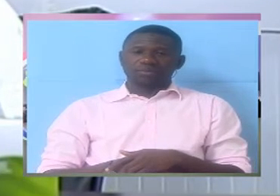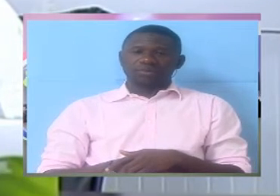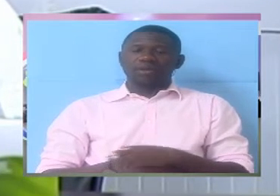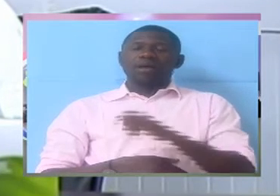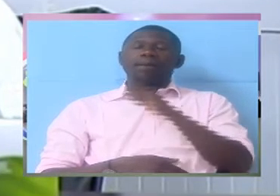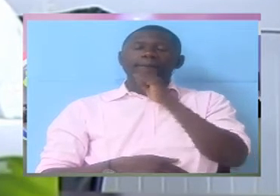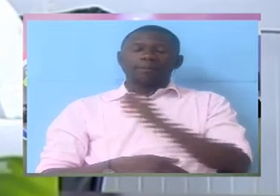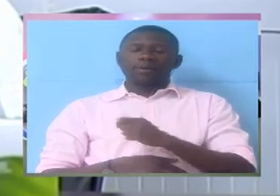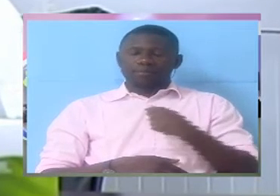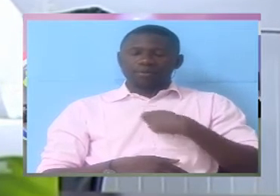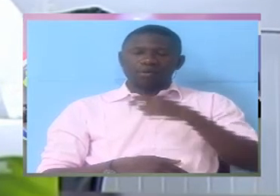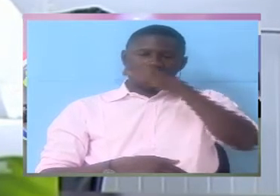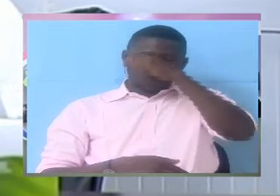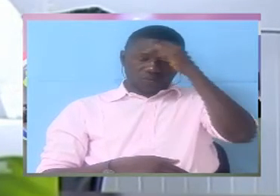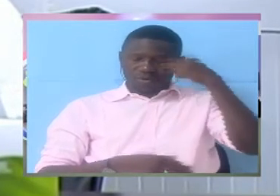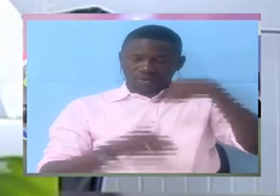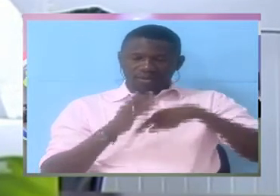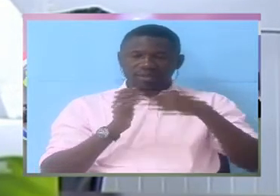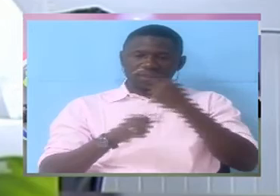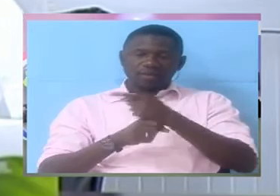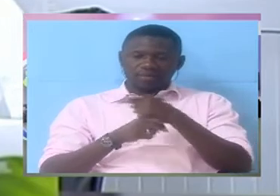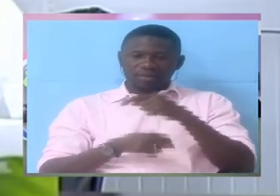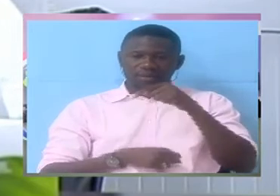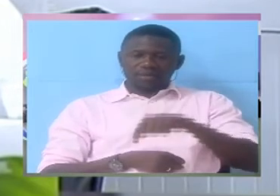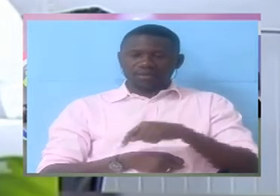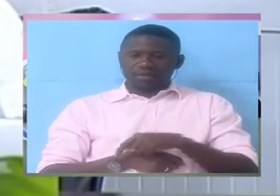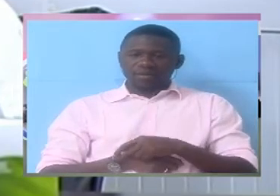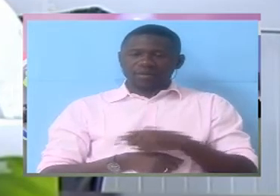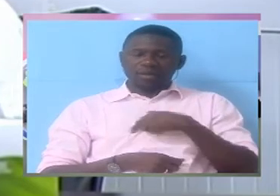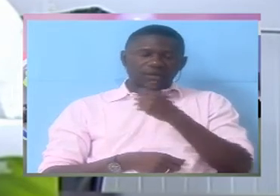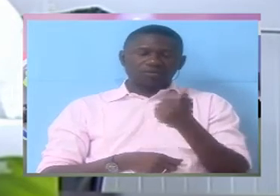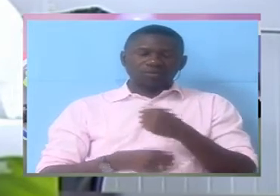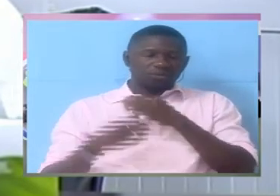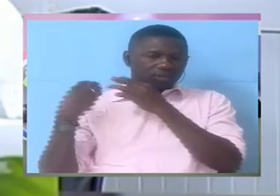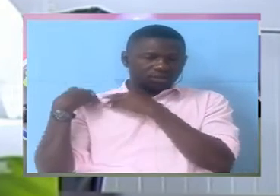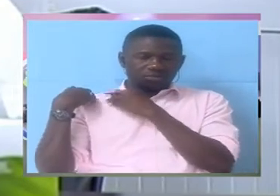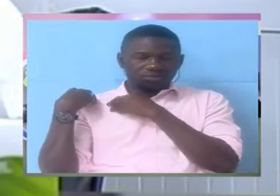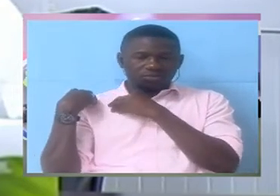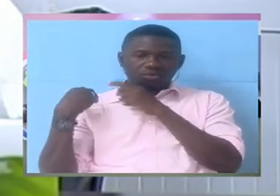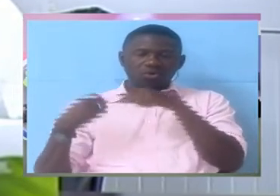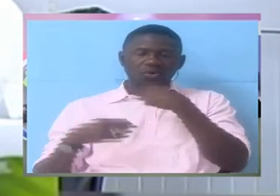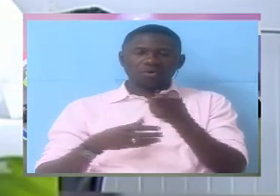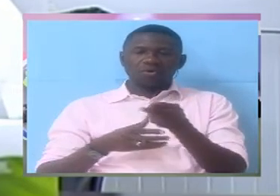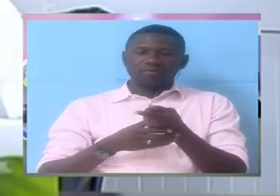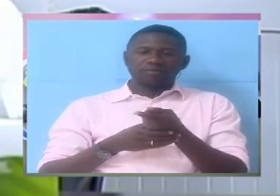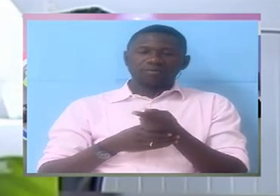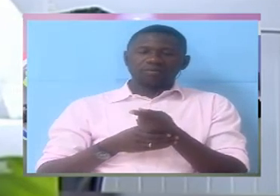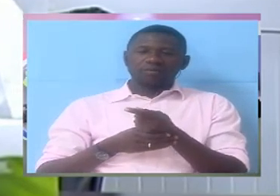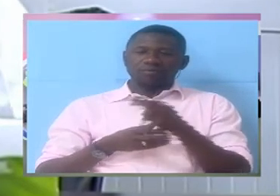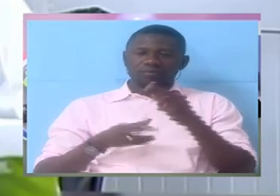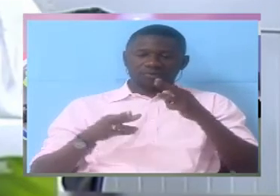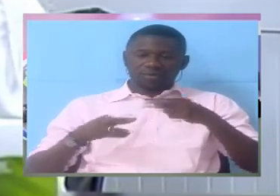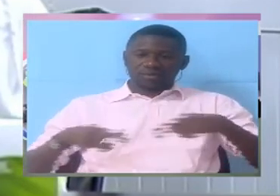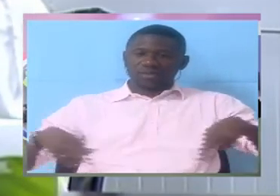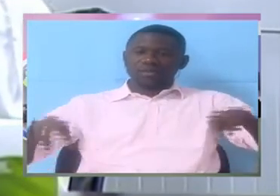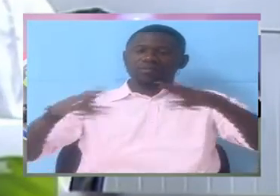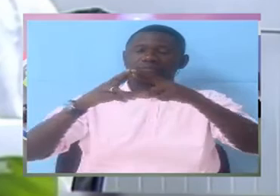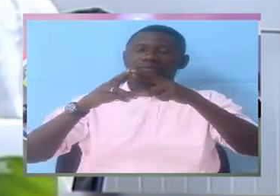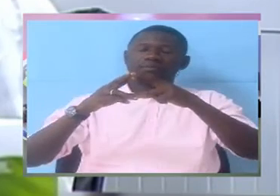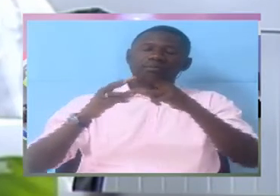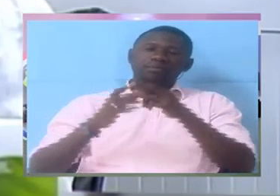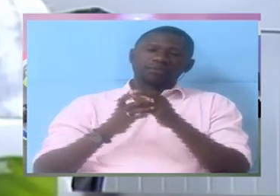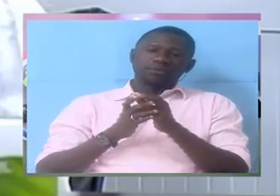I have worked in the Gambia here. Ngadu ko kere Gambia jang. And I was responsible of the sub-region and the Arab